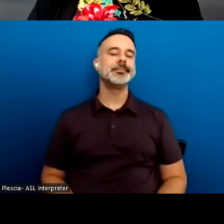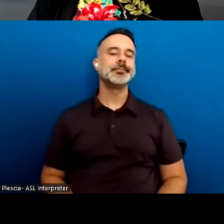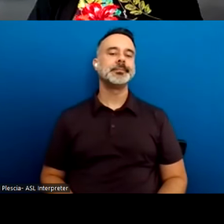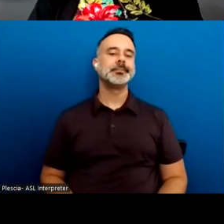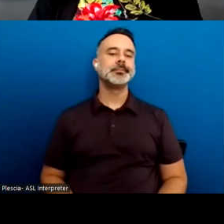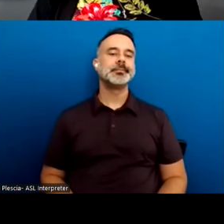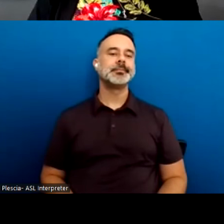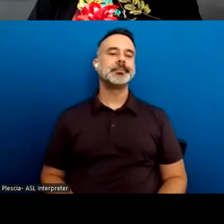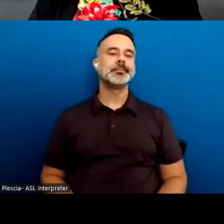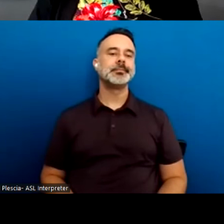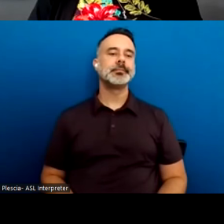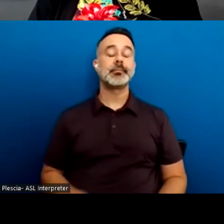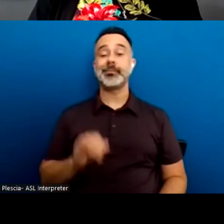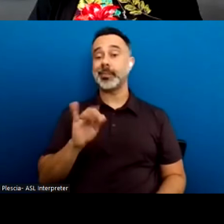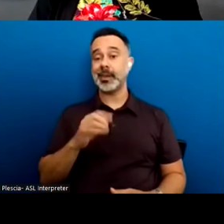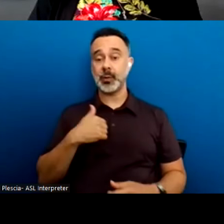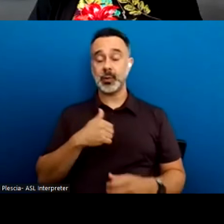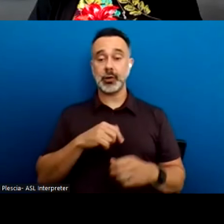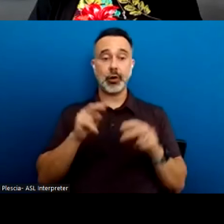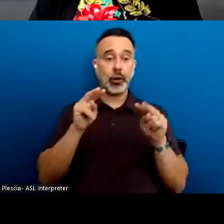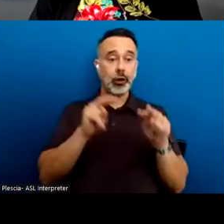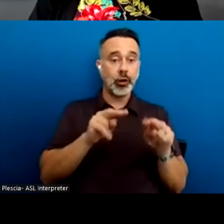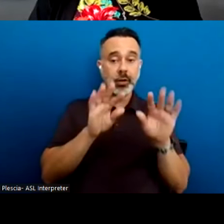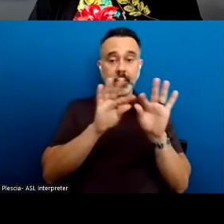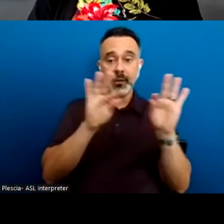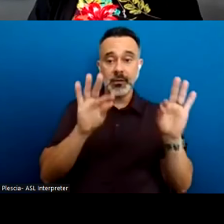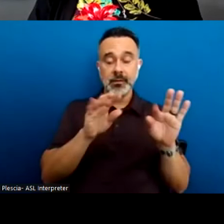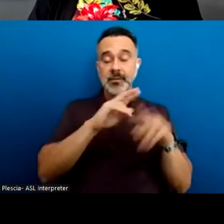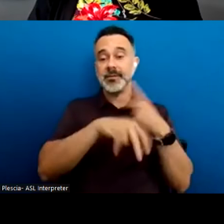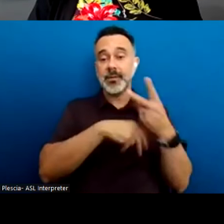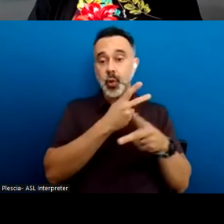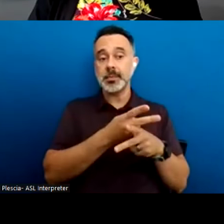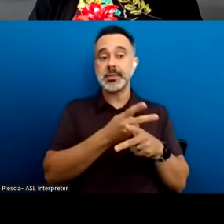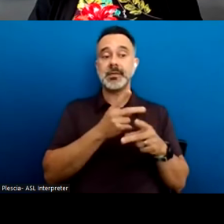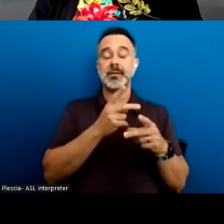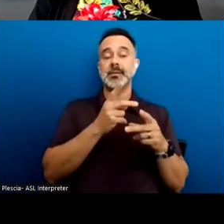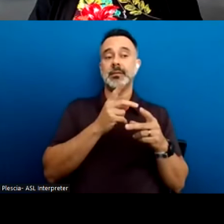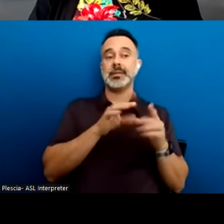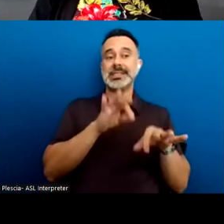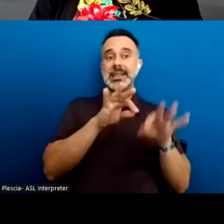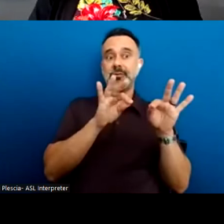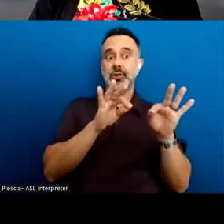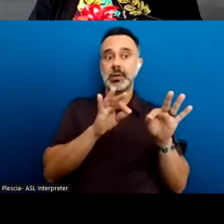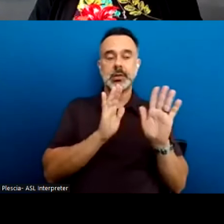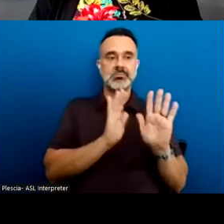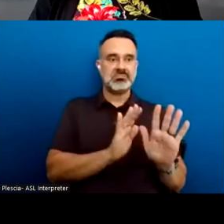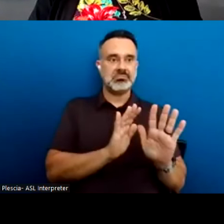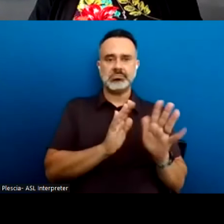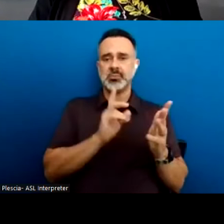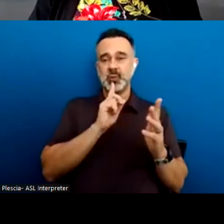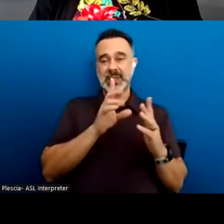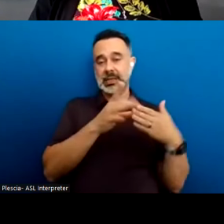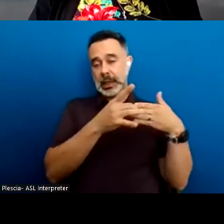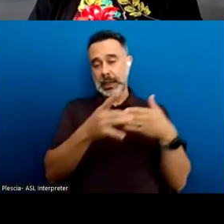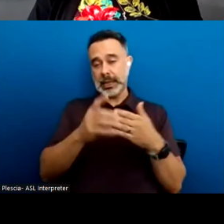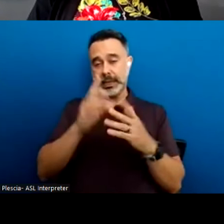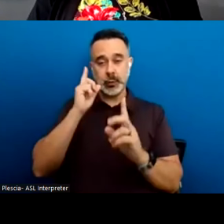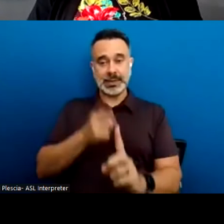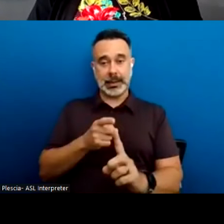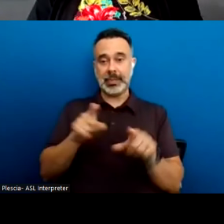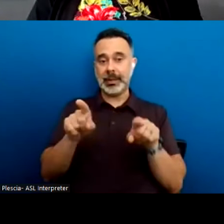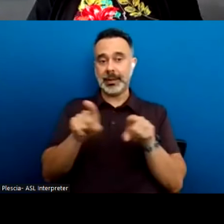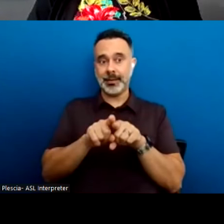And whether we're looking at any of those forms of discovery, they pretty much come down to the same thing, which is a job